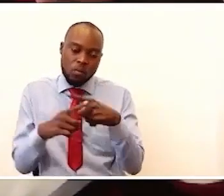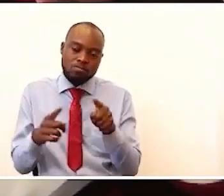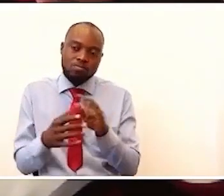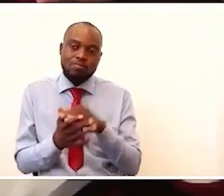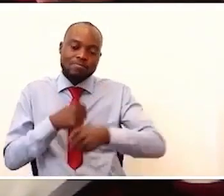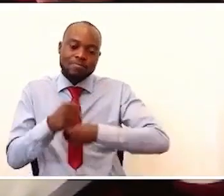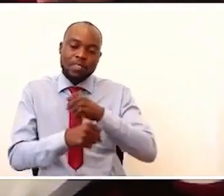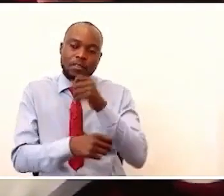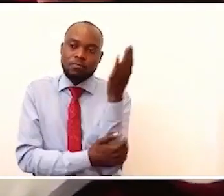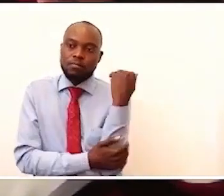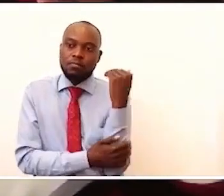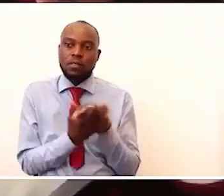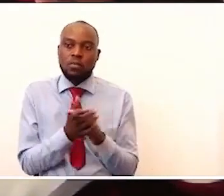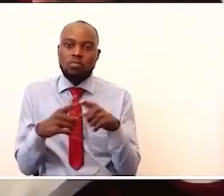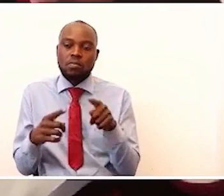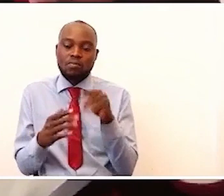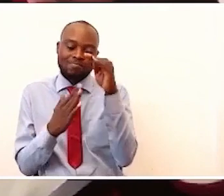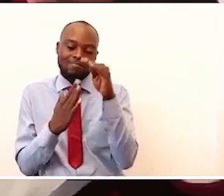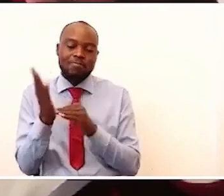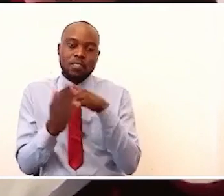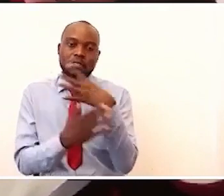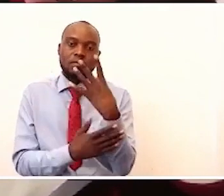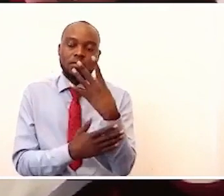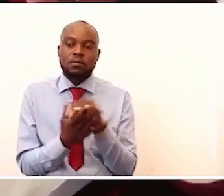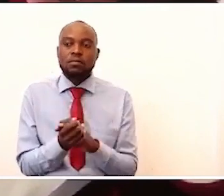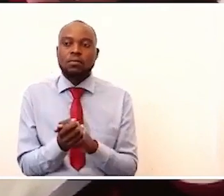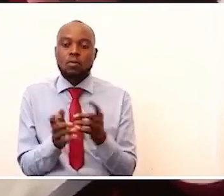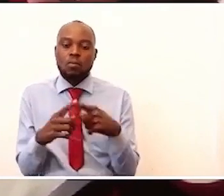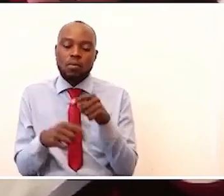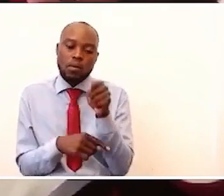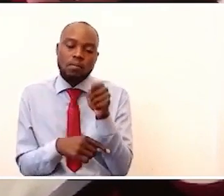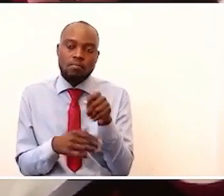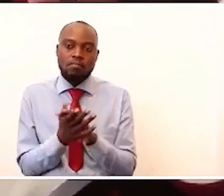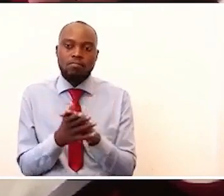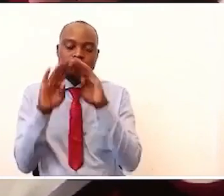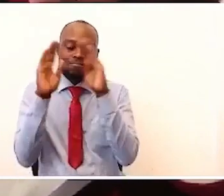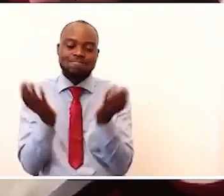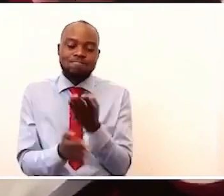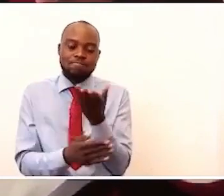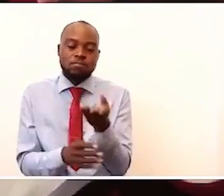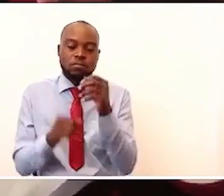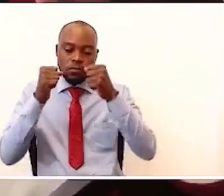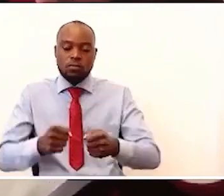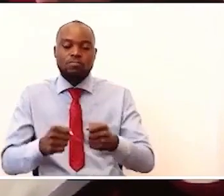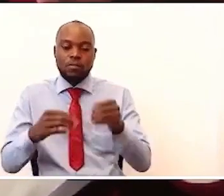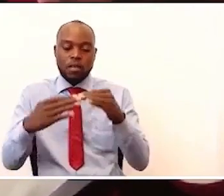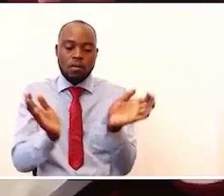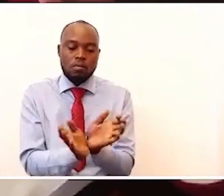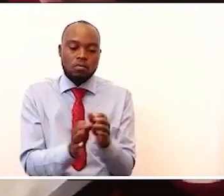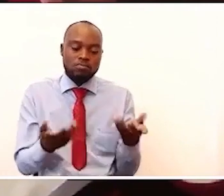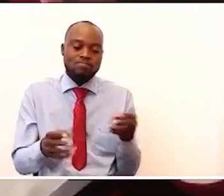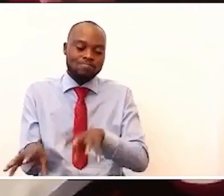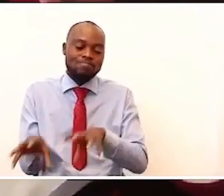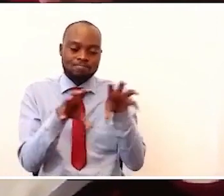year and 3 months or so. And right now there's a lot of momentum on the continent, you know, setting up institutions and moving